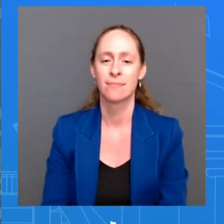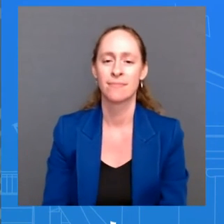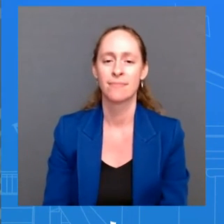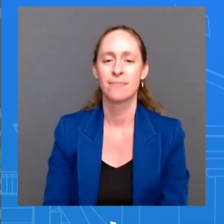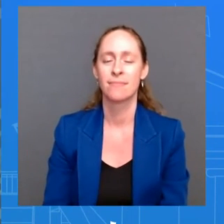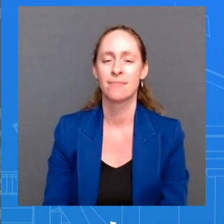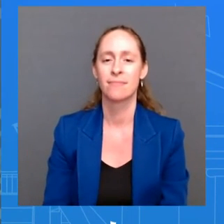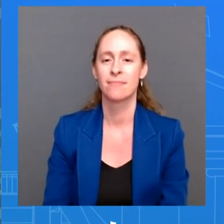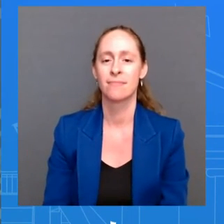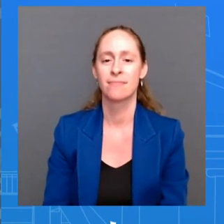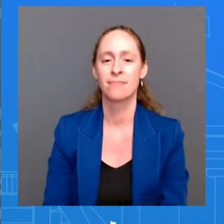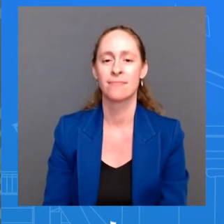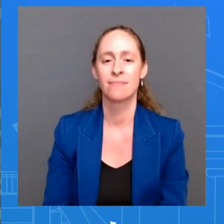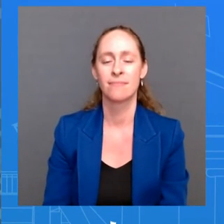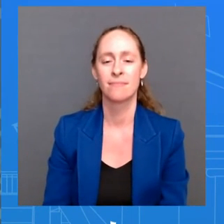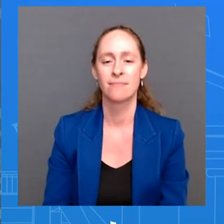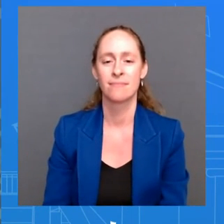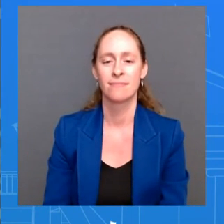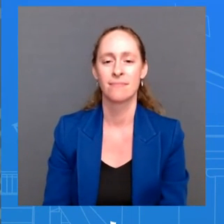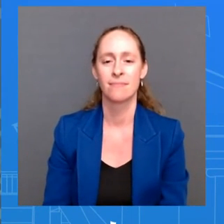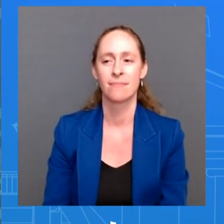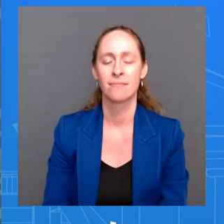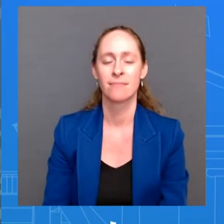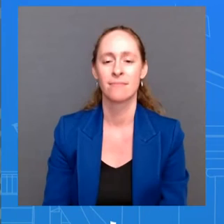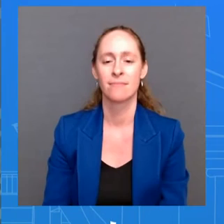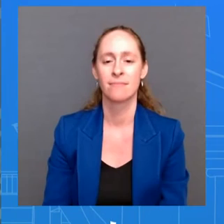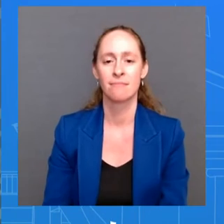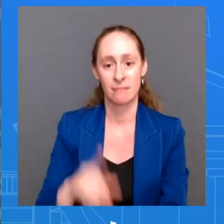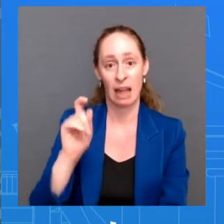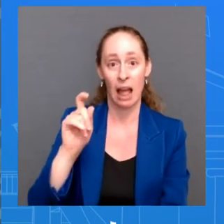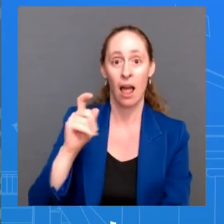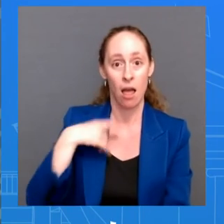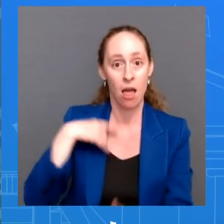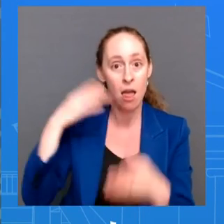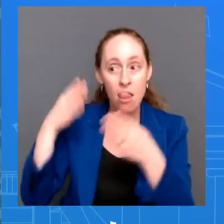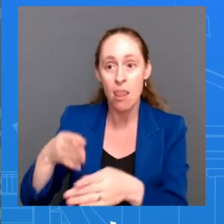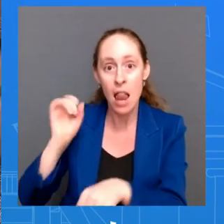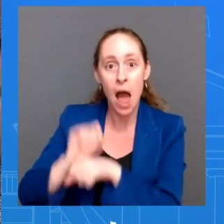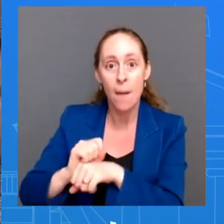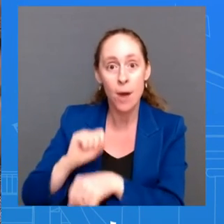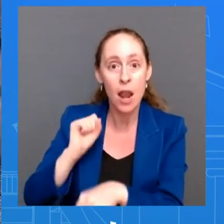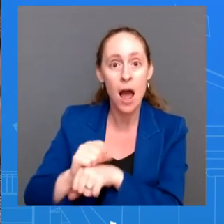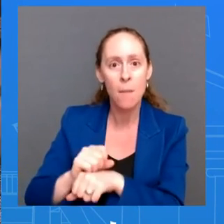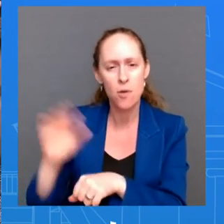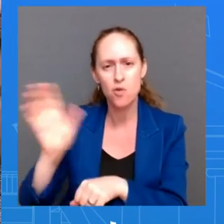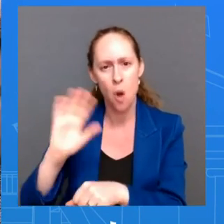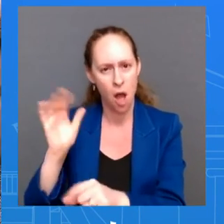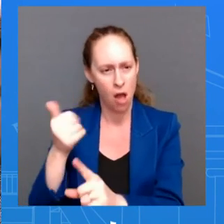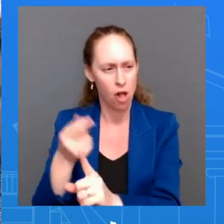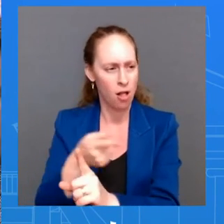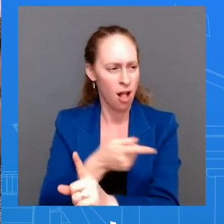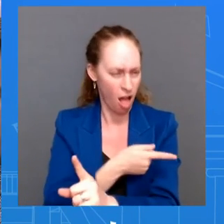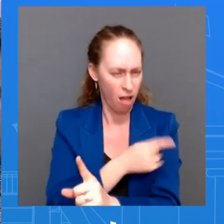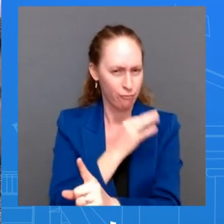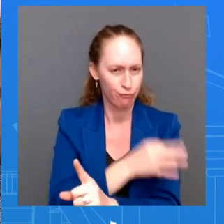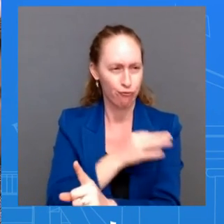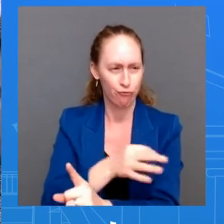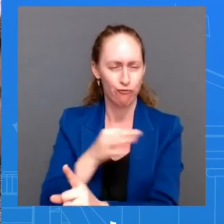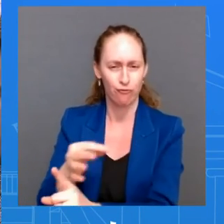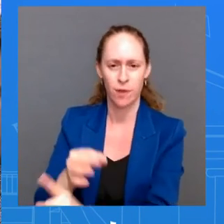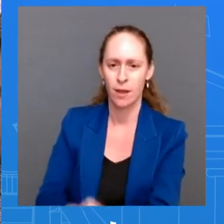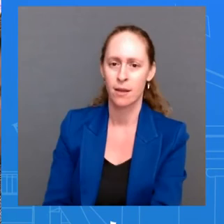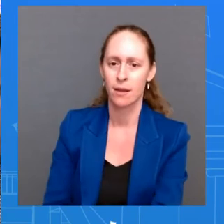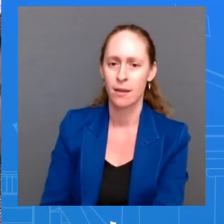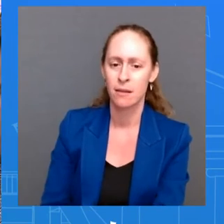labor market and where the economy, the state of the economy is currently at this time. One more quick one, if I could, just off topic a little bit. What's the difference between